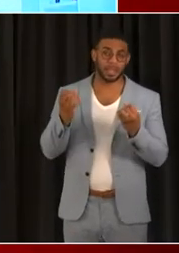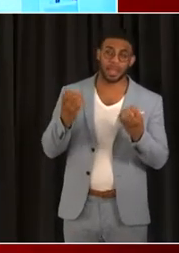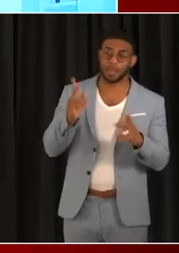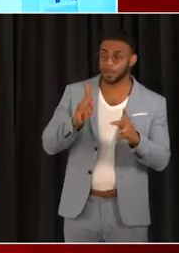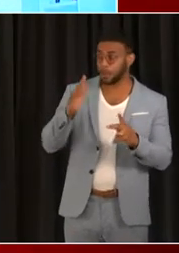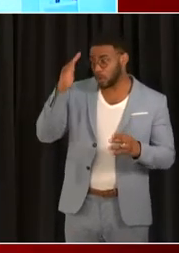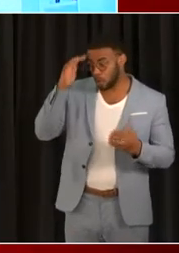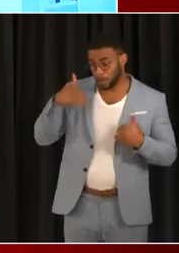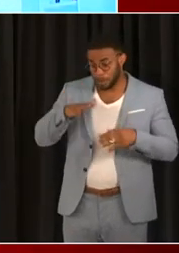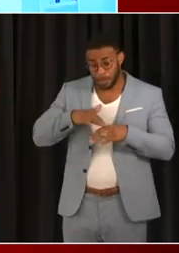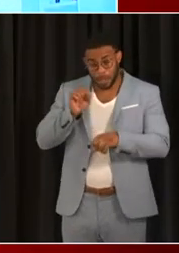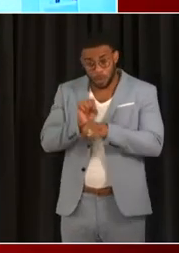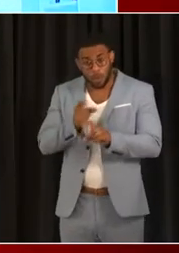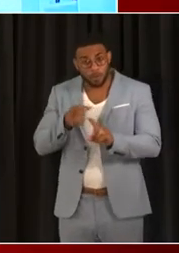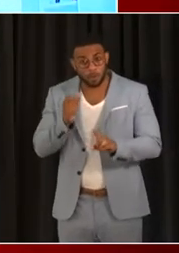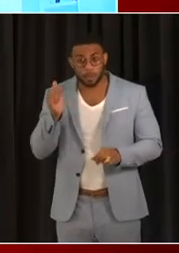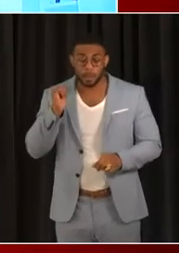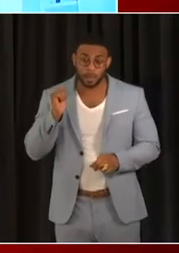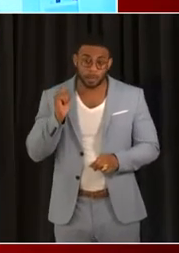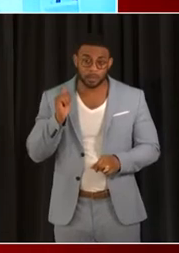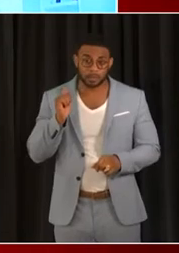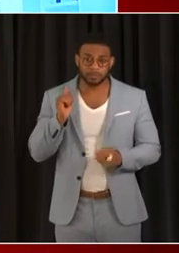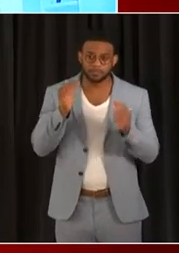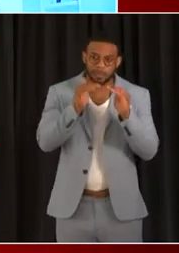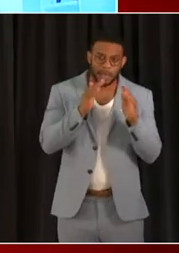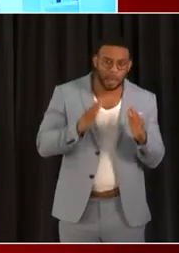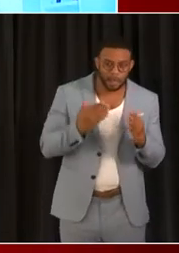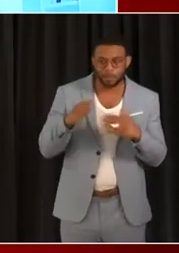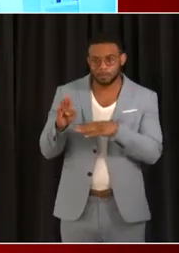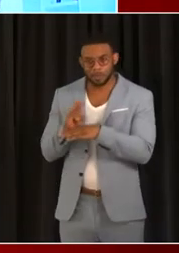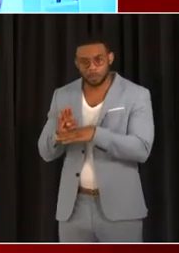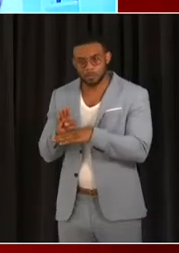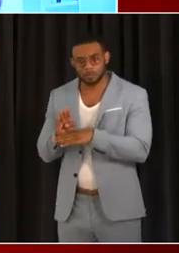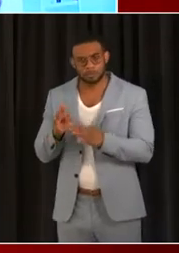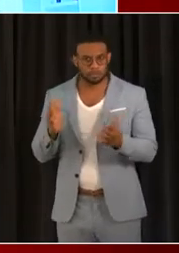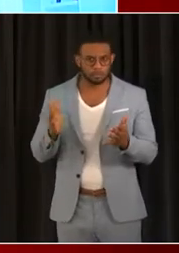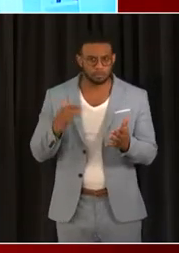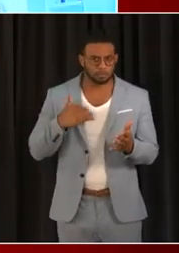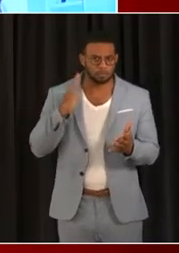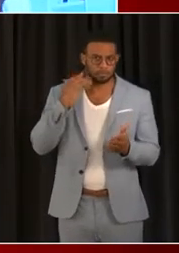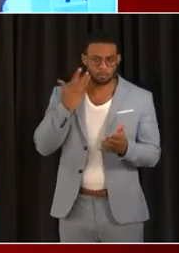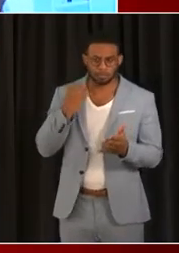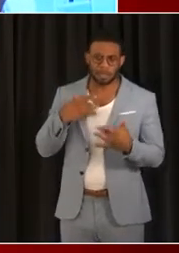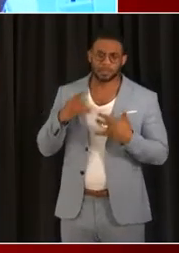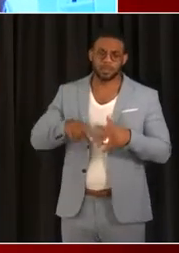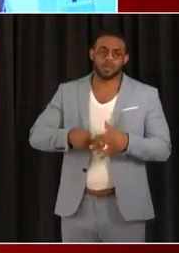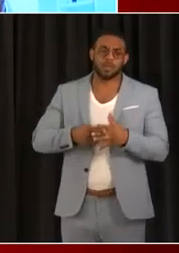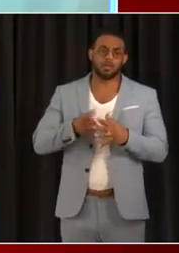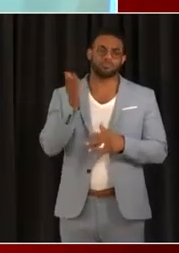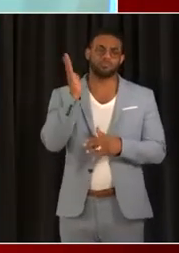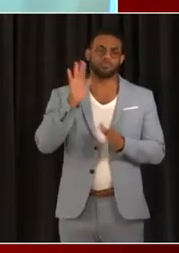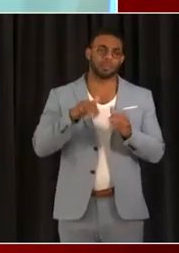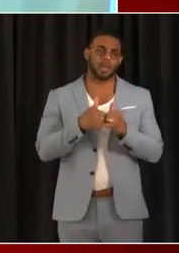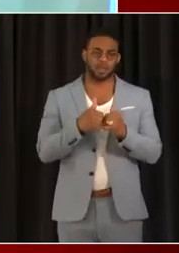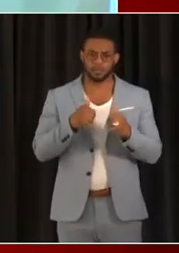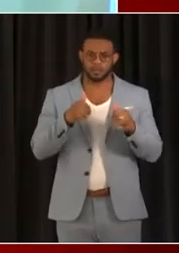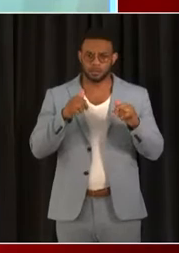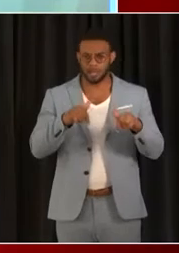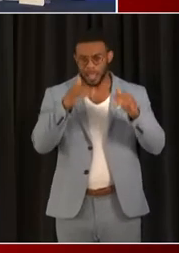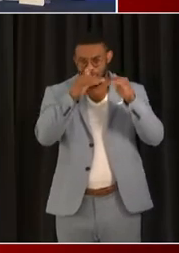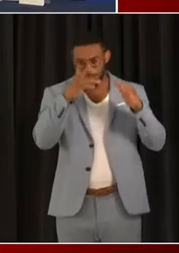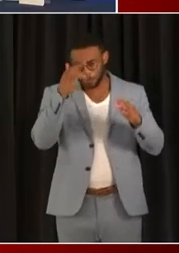lot of people know me and my work from housing and business. Well, I typically start off by talking about housing